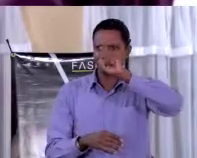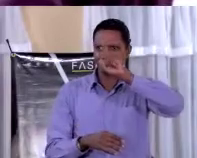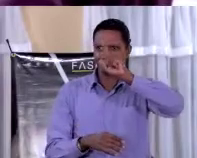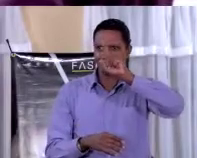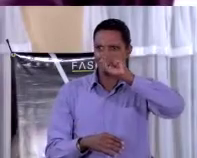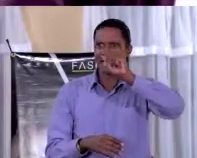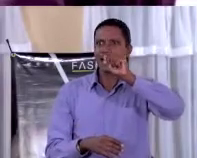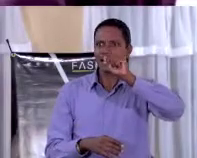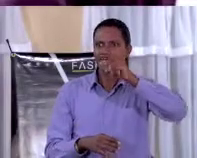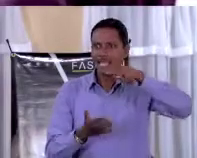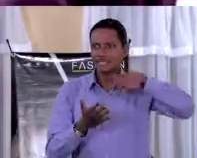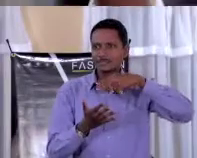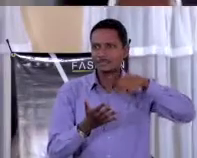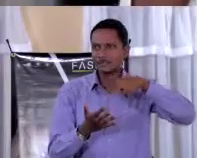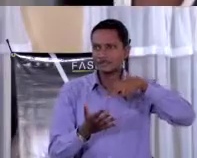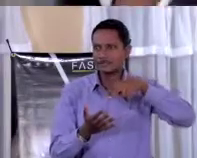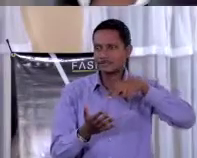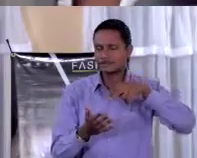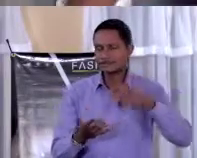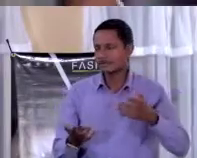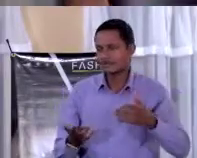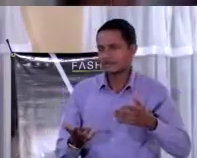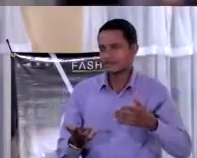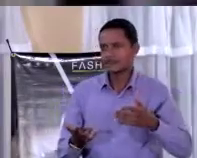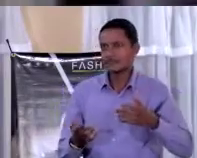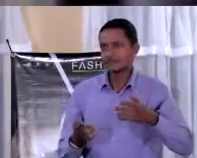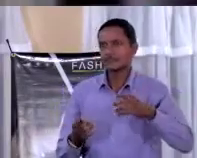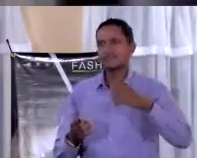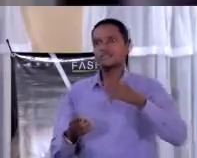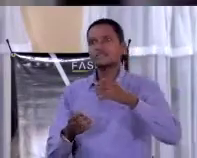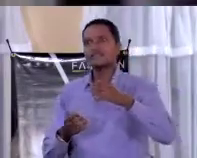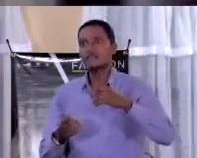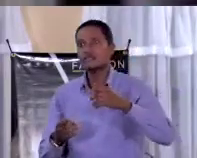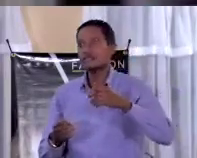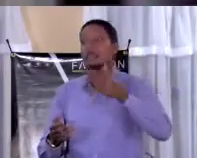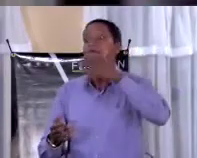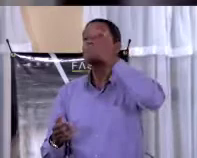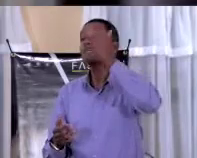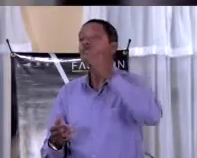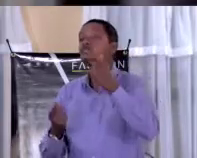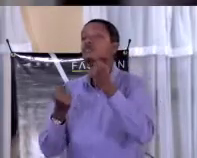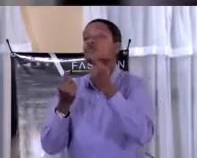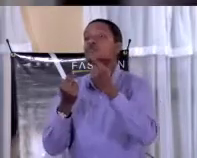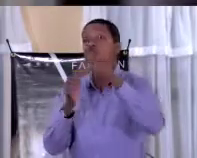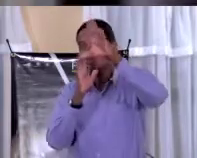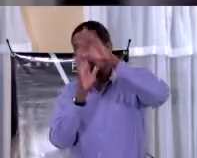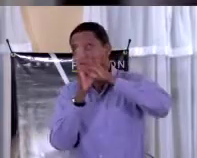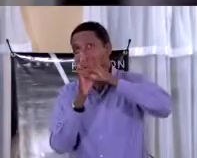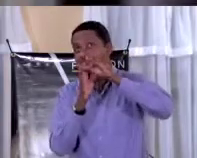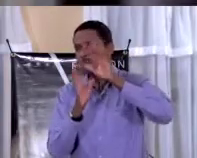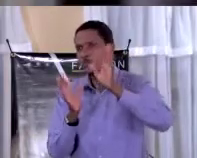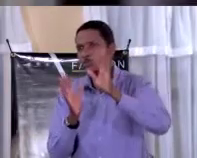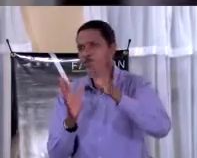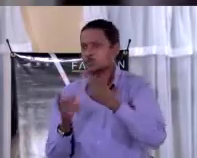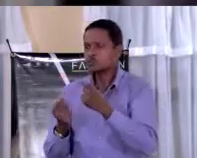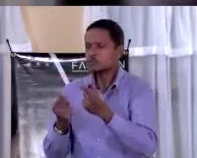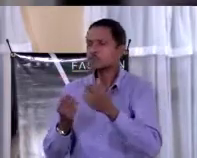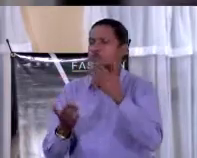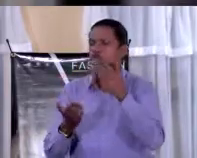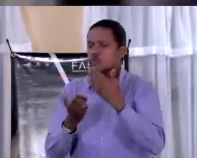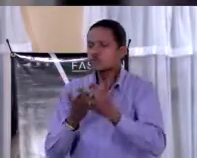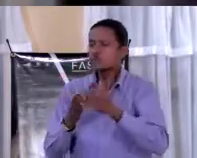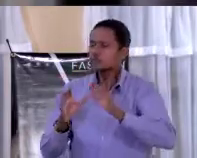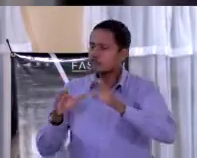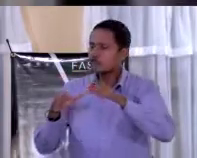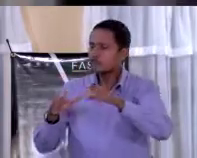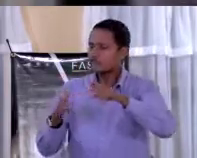the Caribbean, all the cultural buffs and all the anthropologists looking at fashion as an extension of culture are